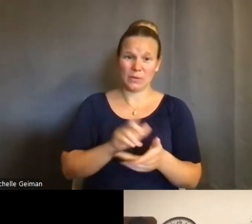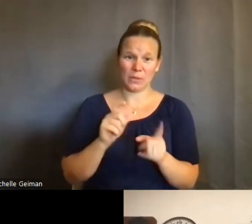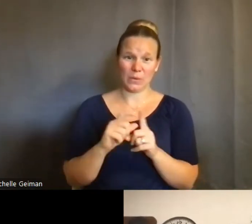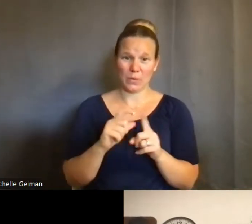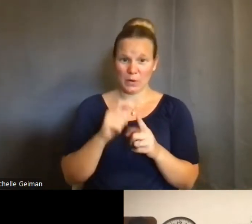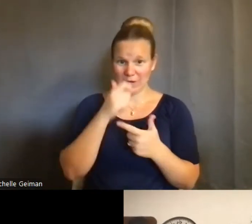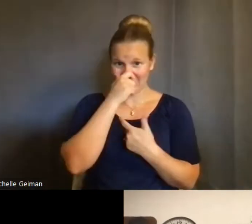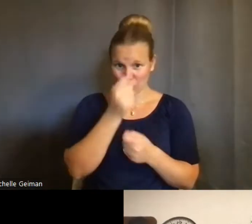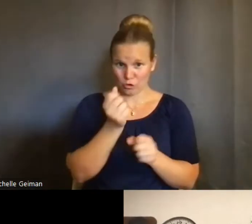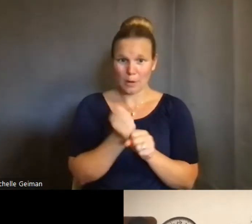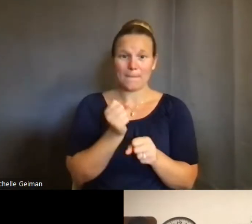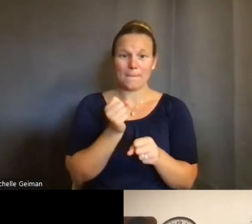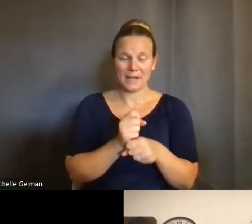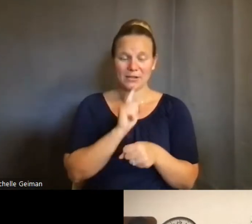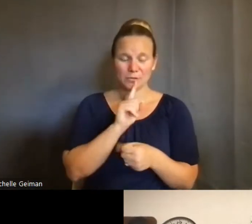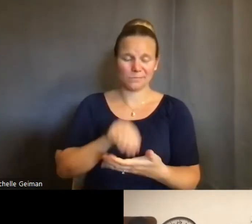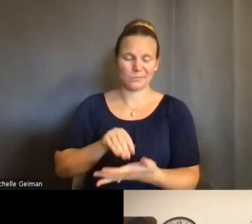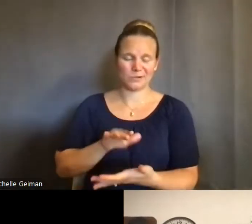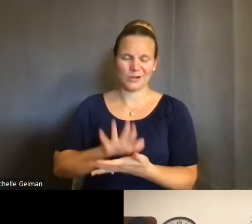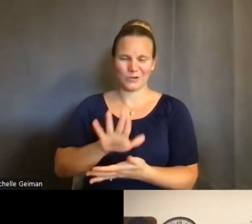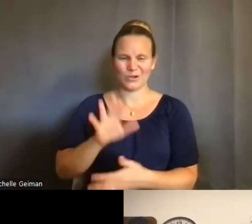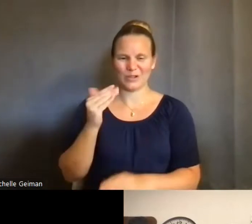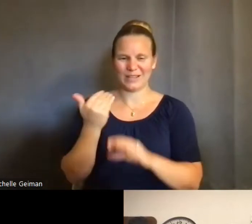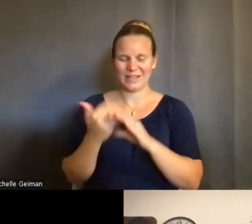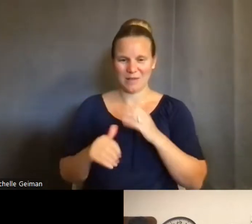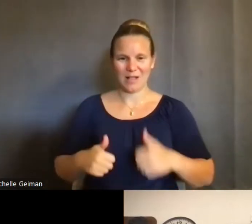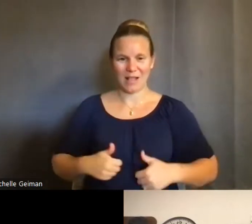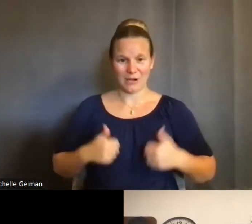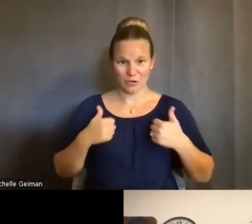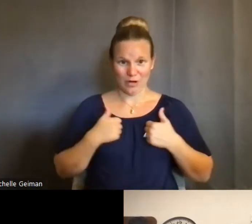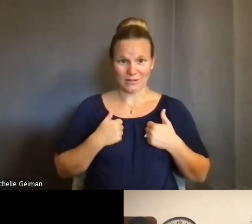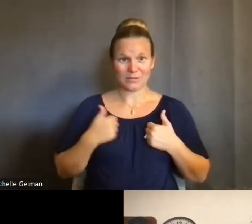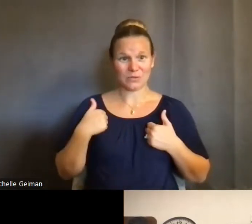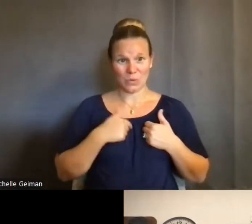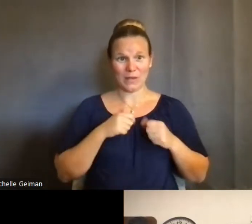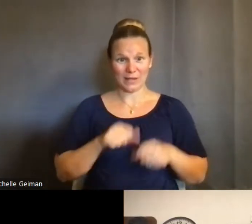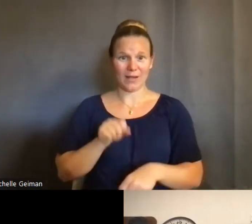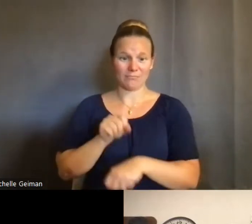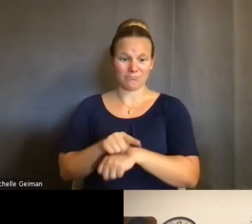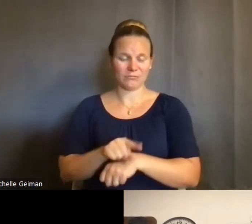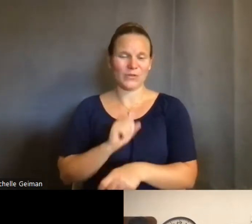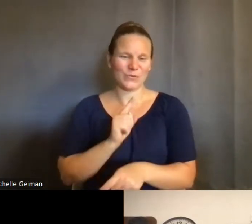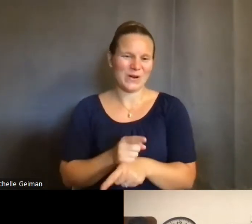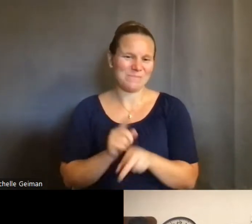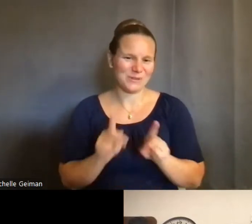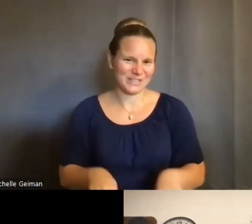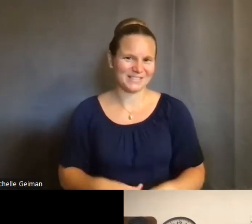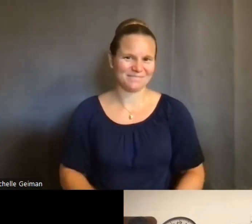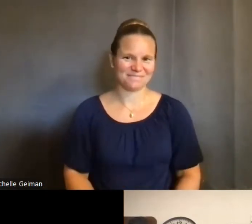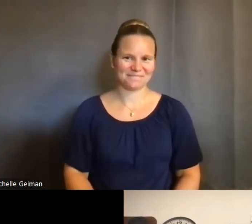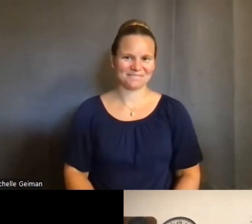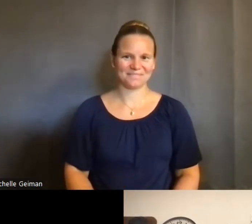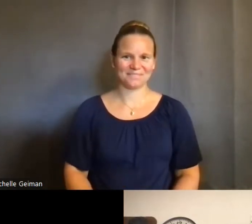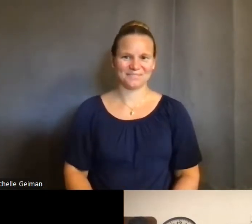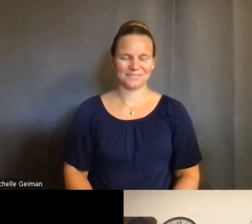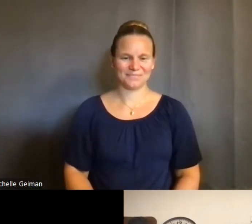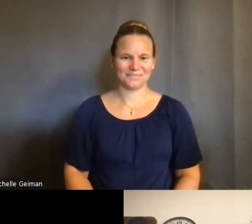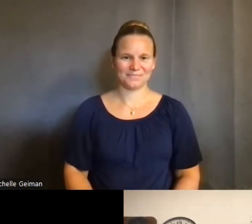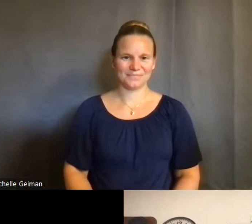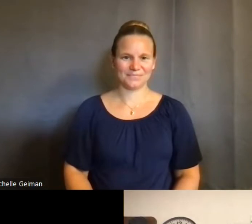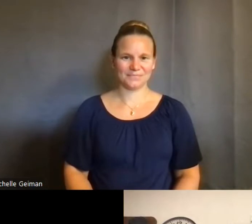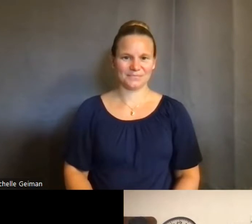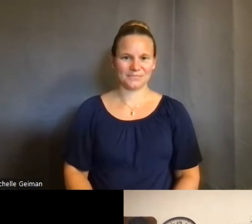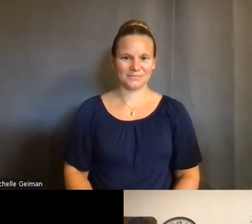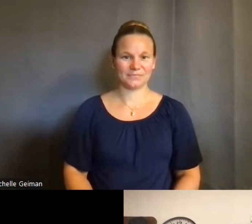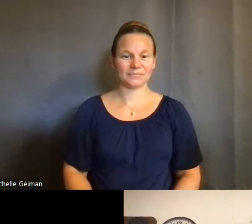know who to send it to. All right. I'd like to bring in our